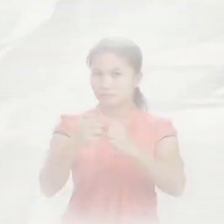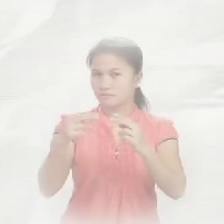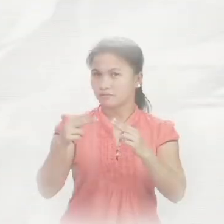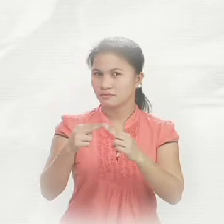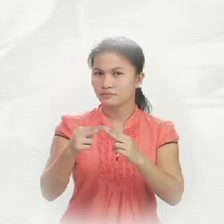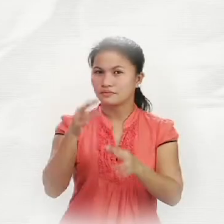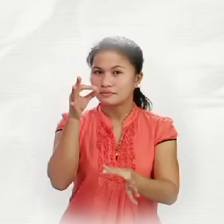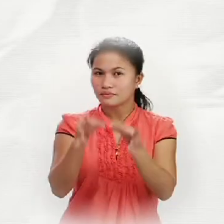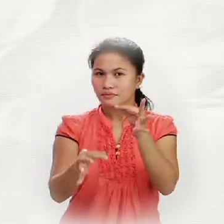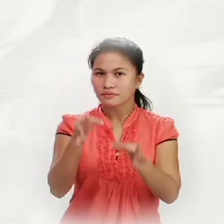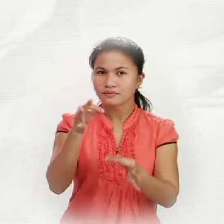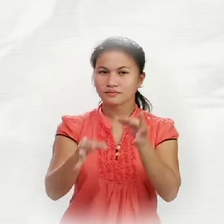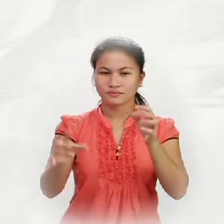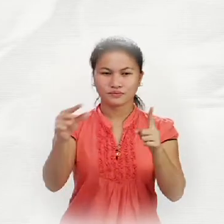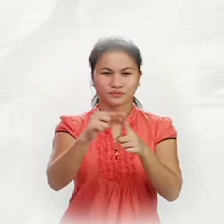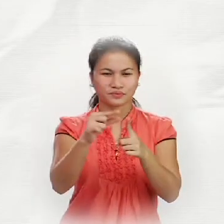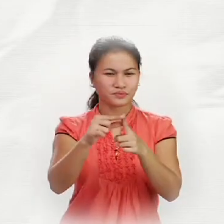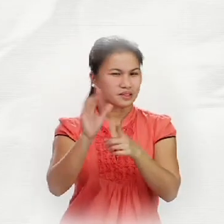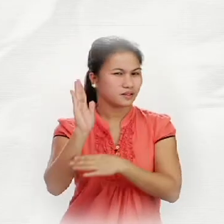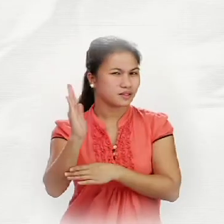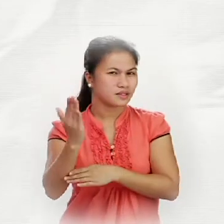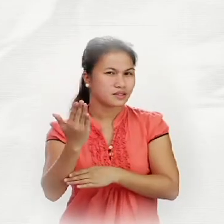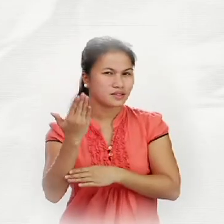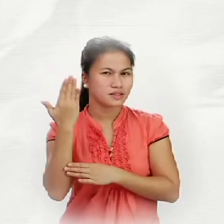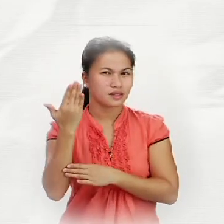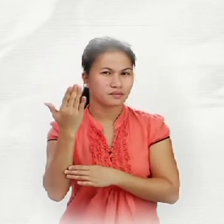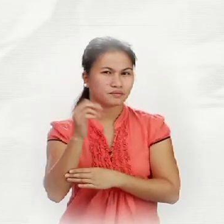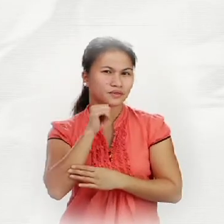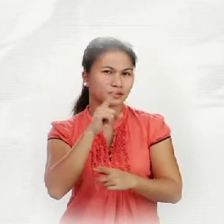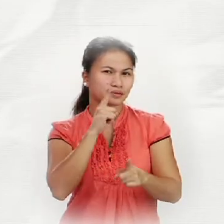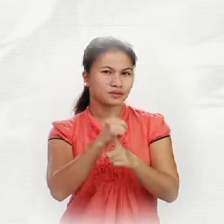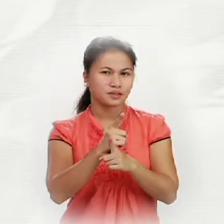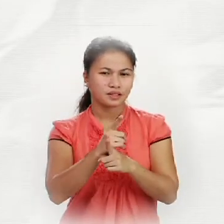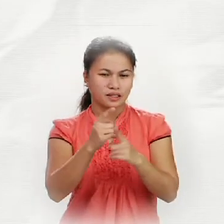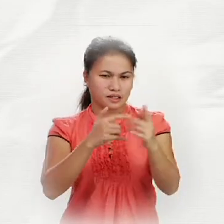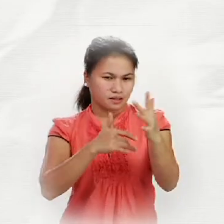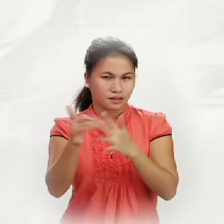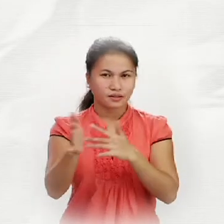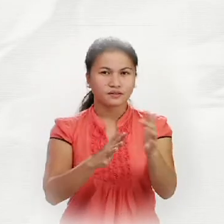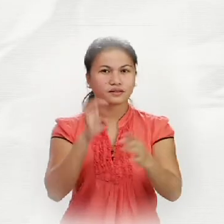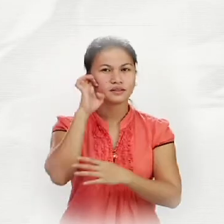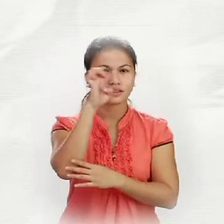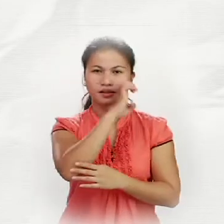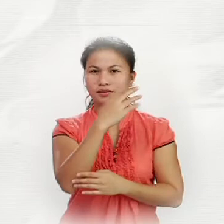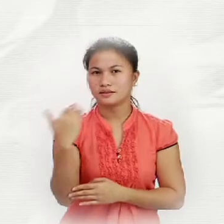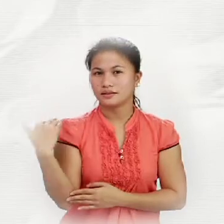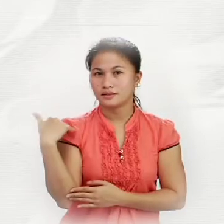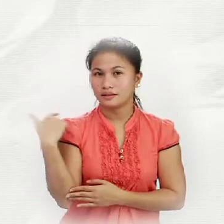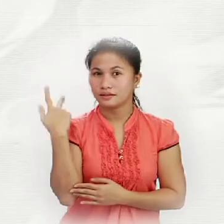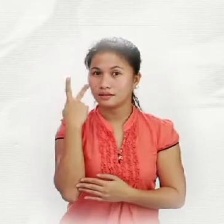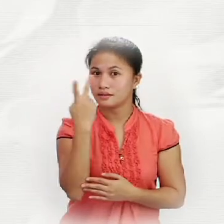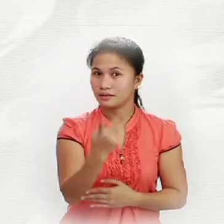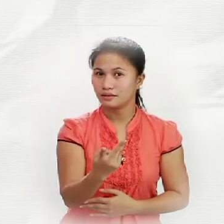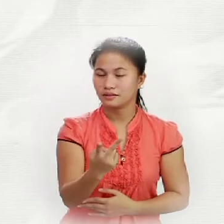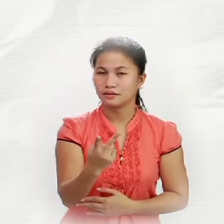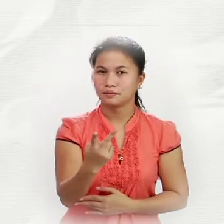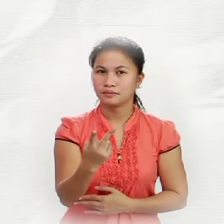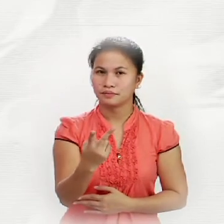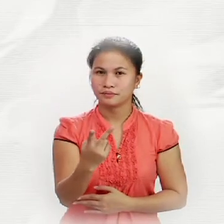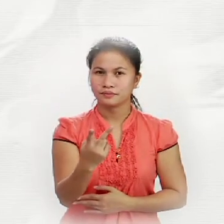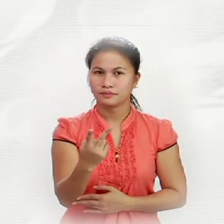Even if the words seemed absurd, even if the eyes have not yet seen